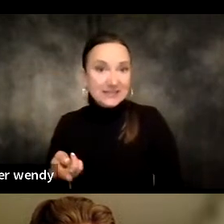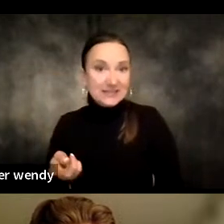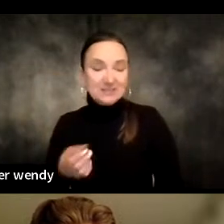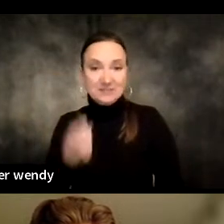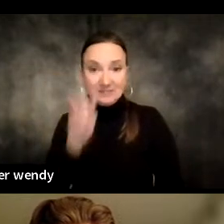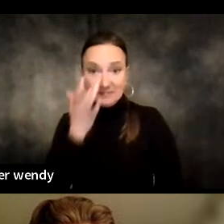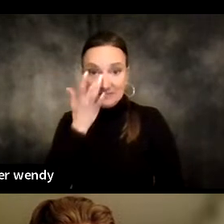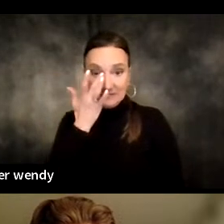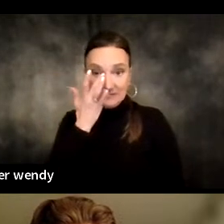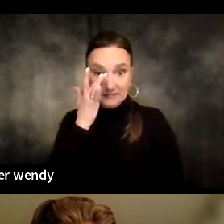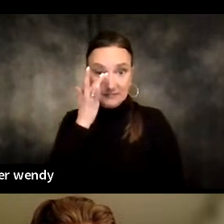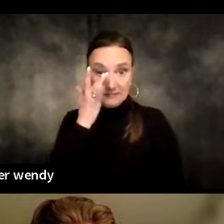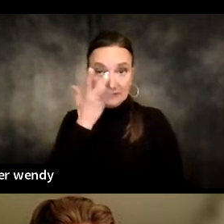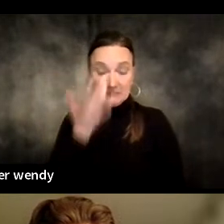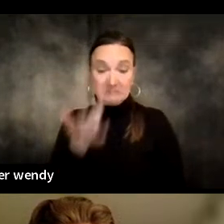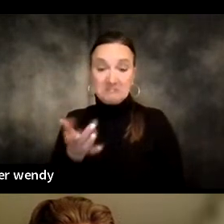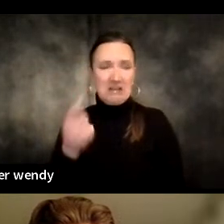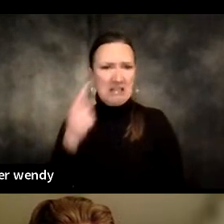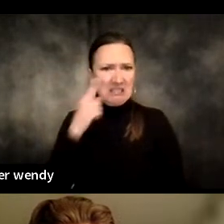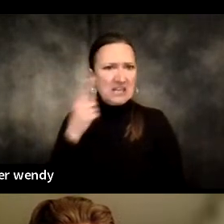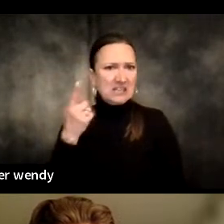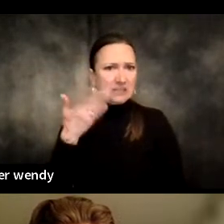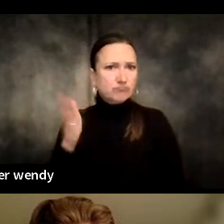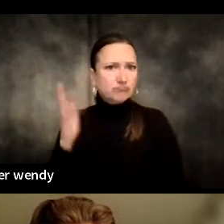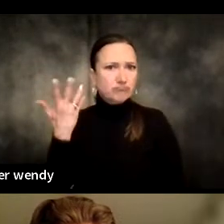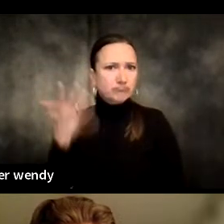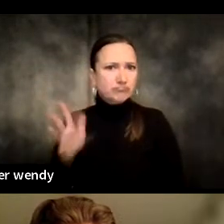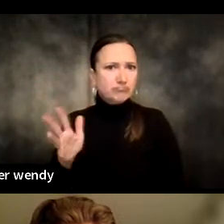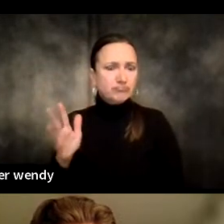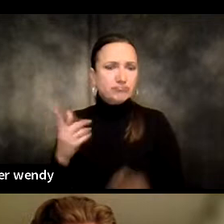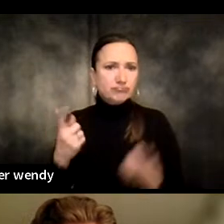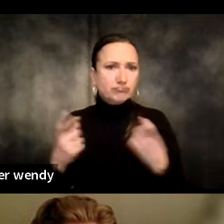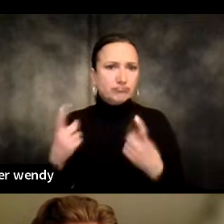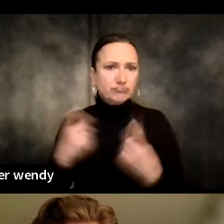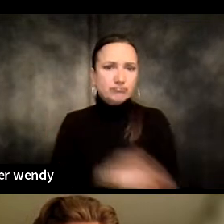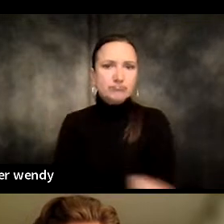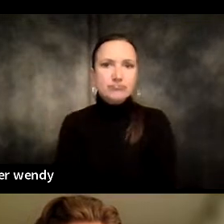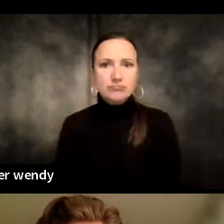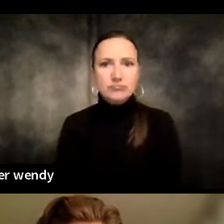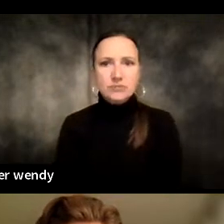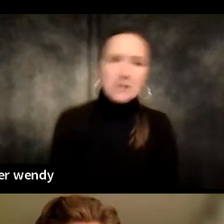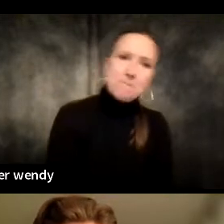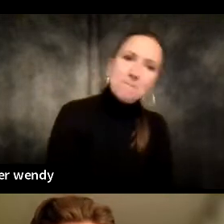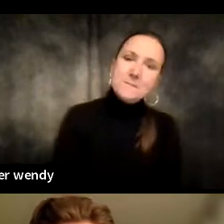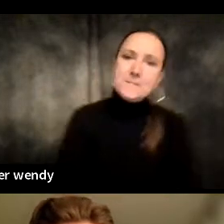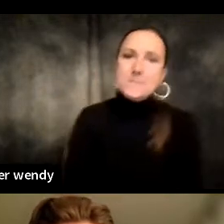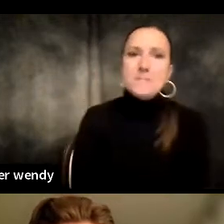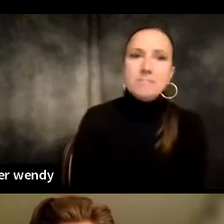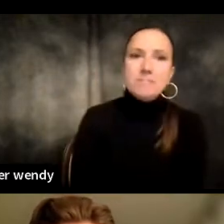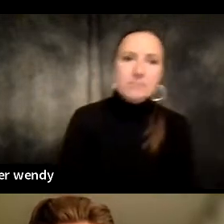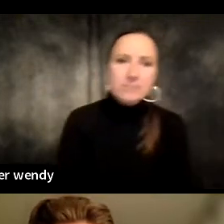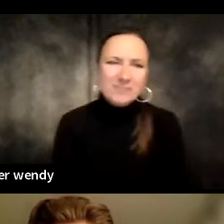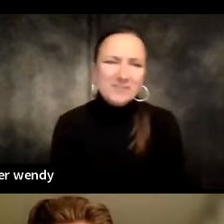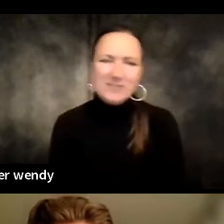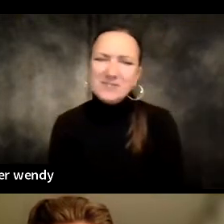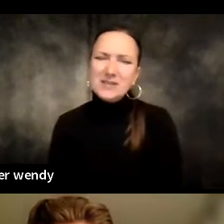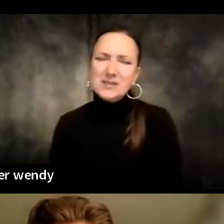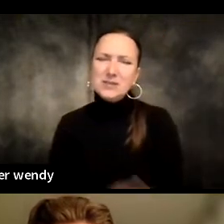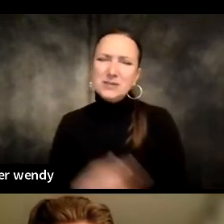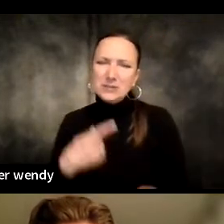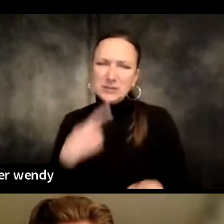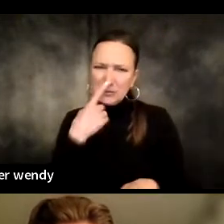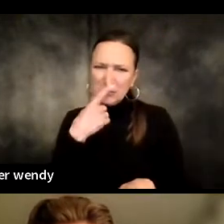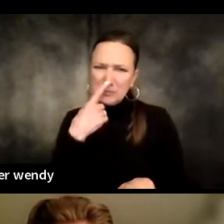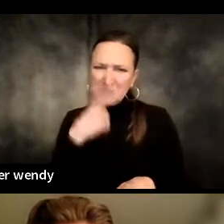I believe that's all that I have. So any questions? Thank you, Mr. Stout. Can you just repeat real quick the Ward